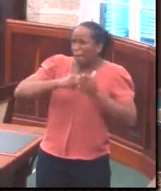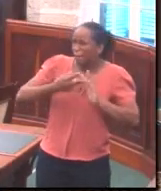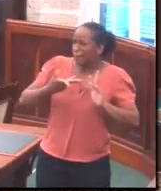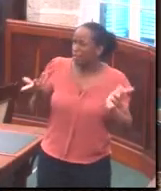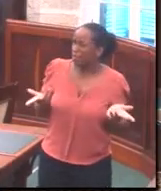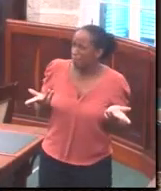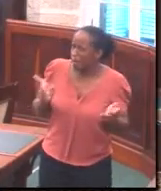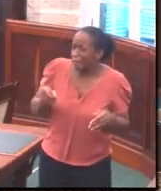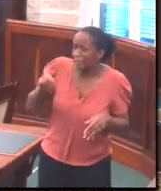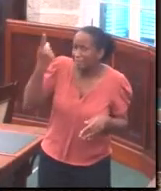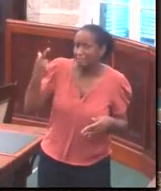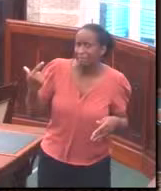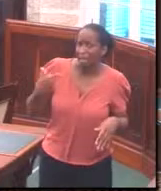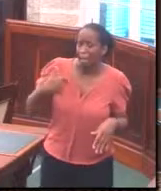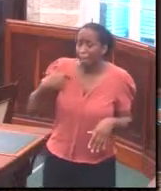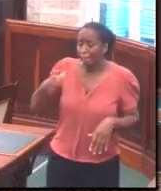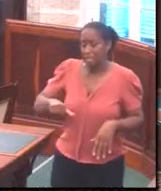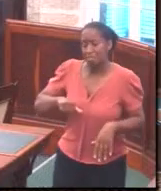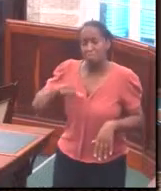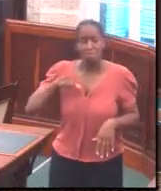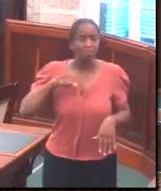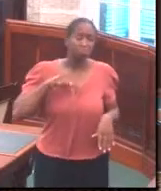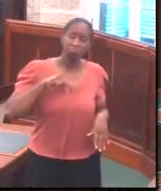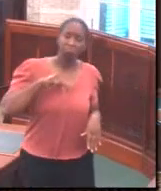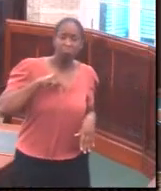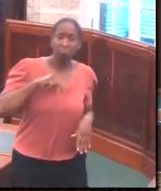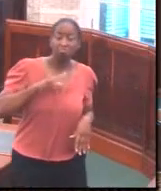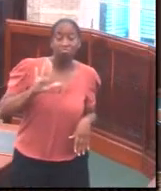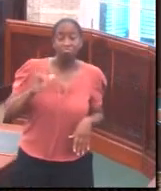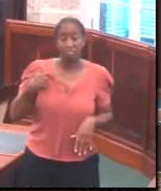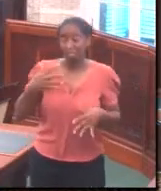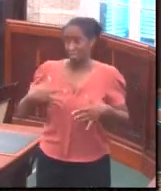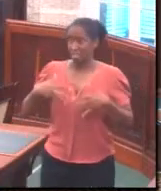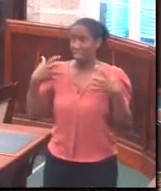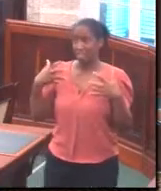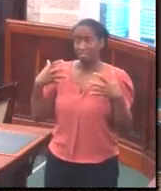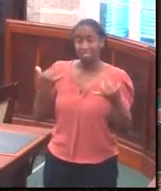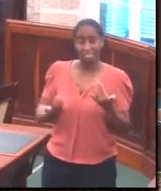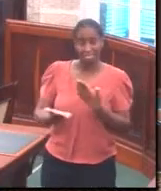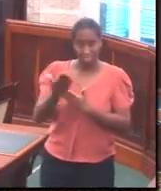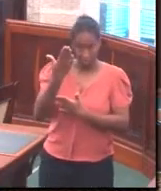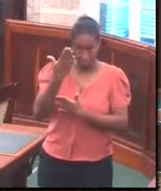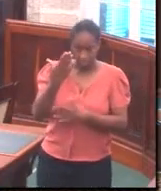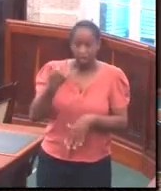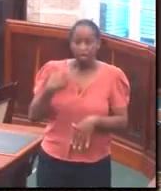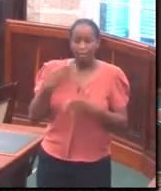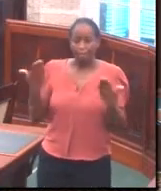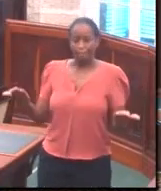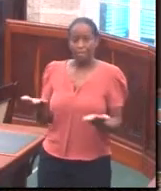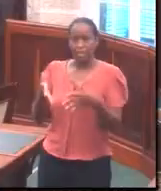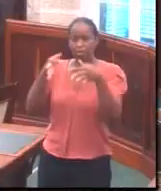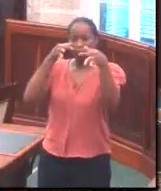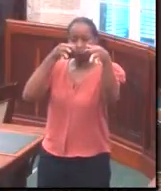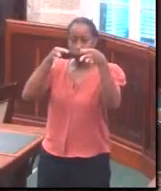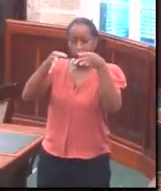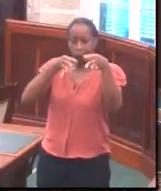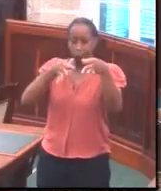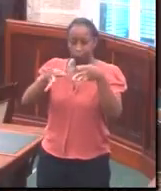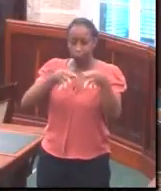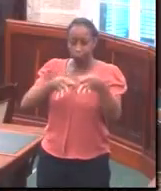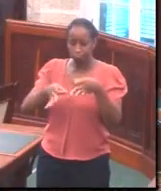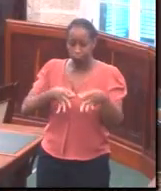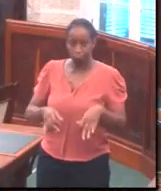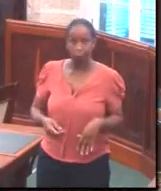angry. I'm angry that I came here this morning to elucidate on this matter, to tell the public precisely what